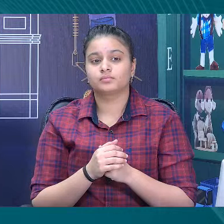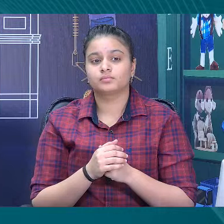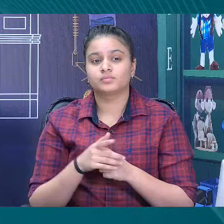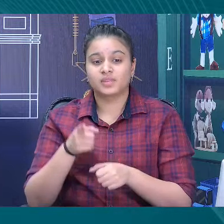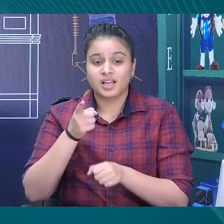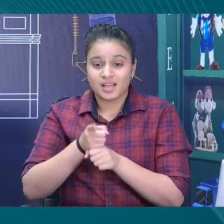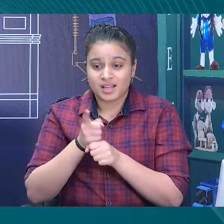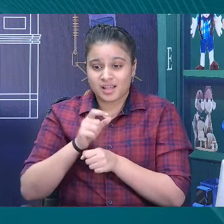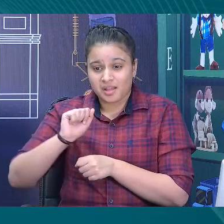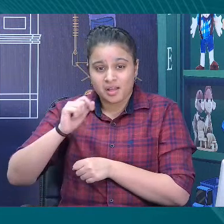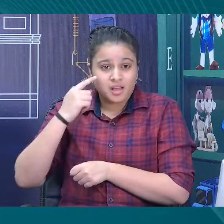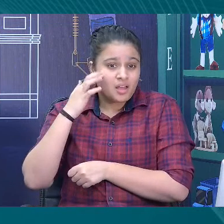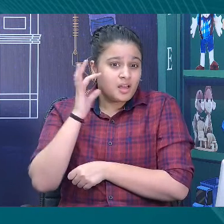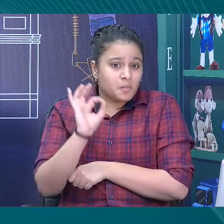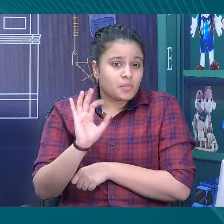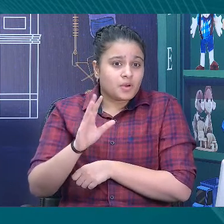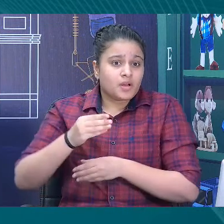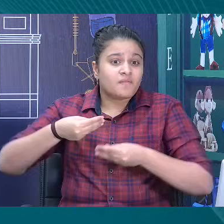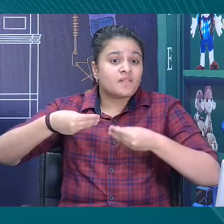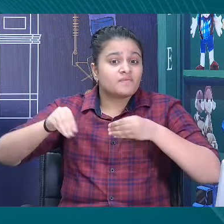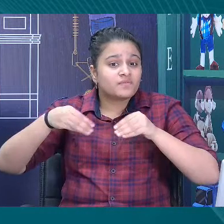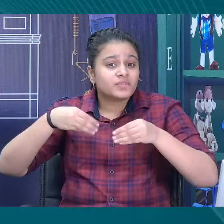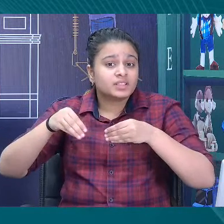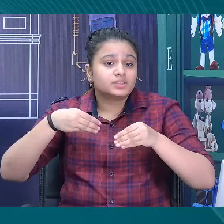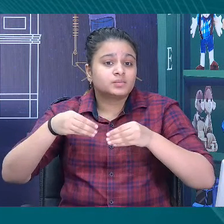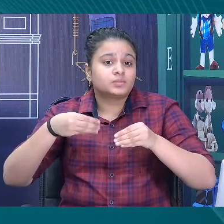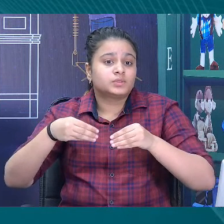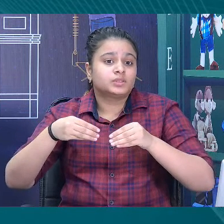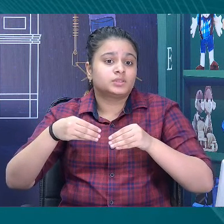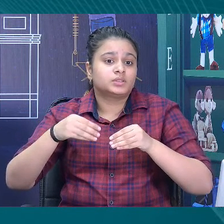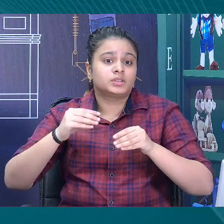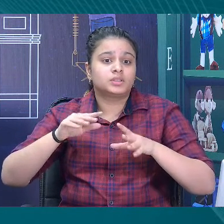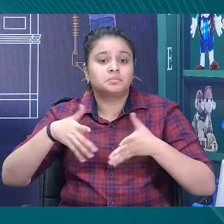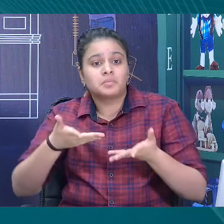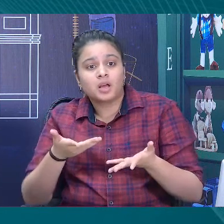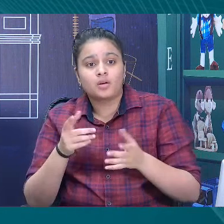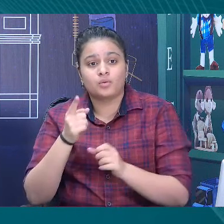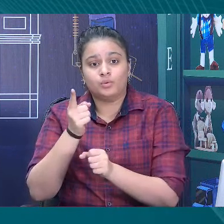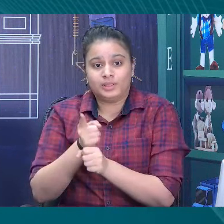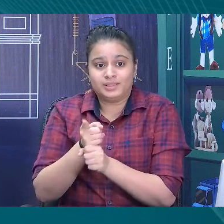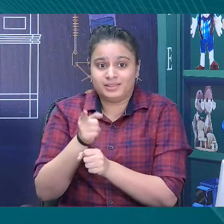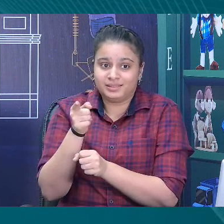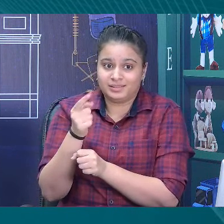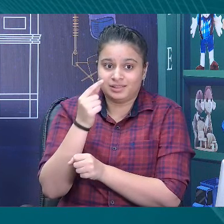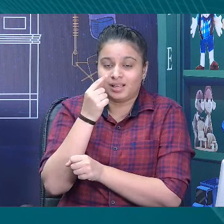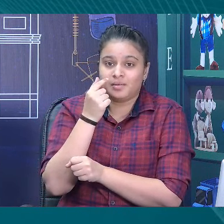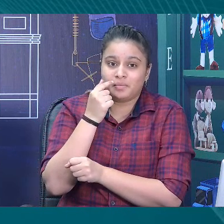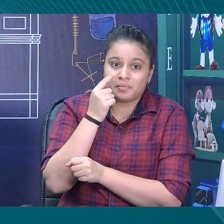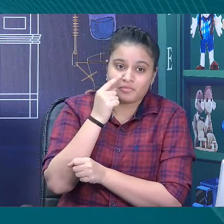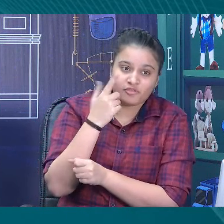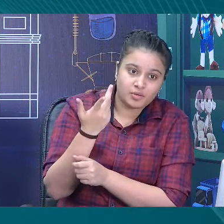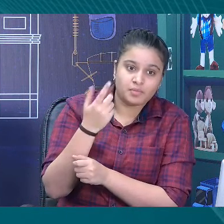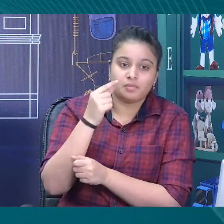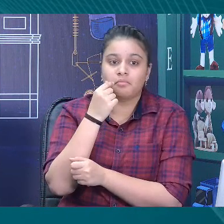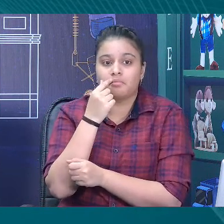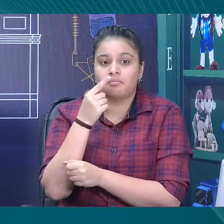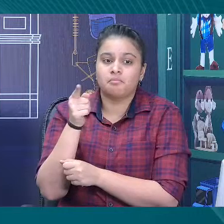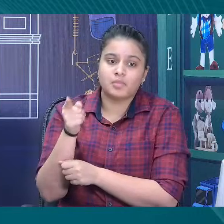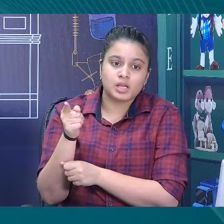teacher to have a lot of flexibility in how she or he